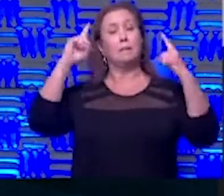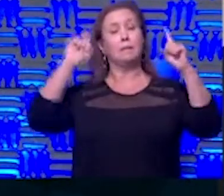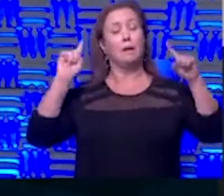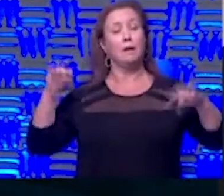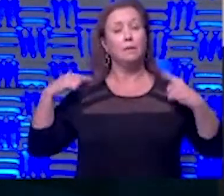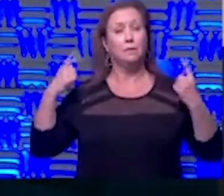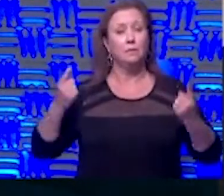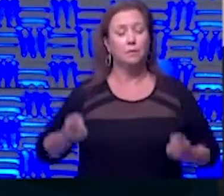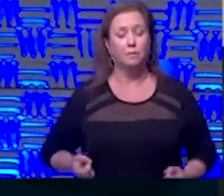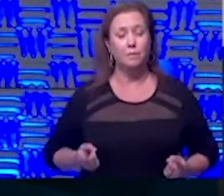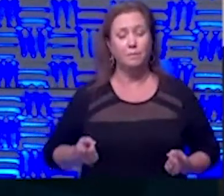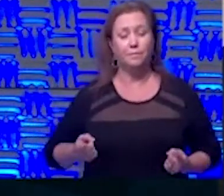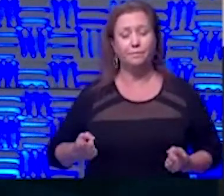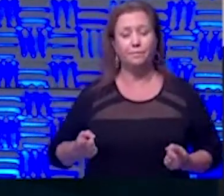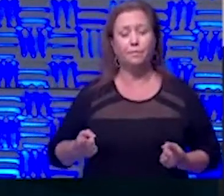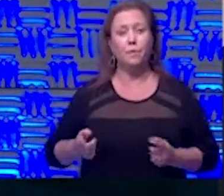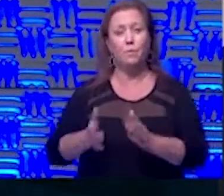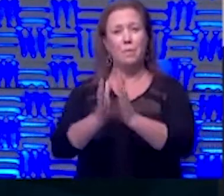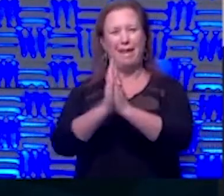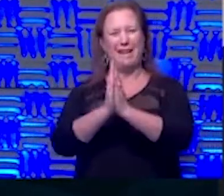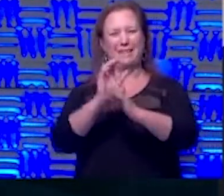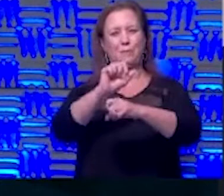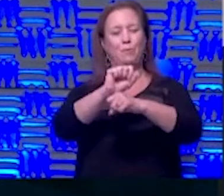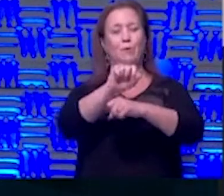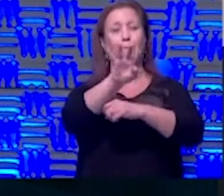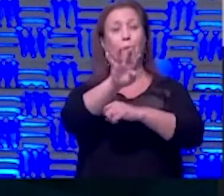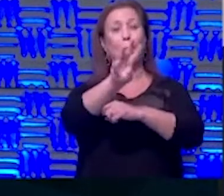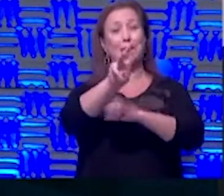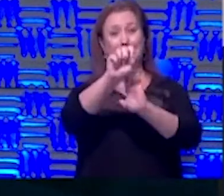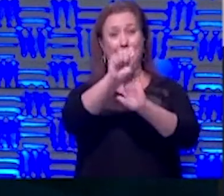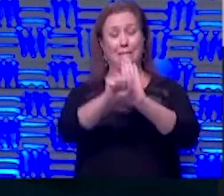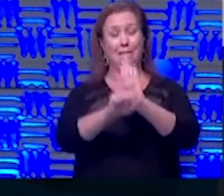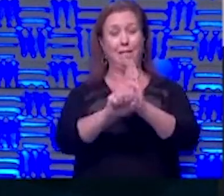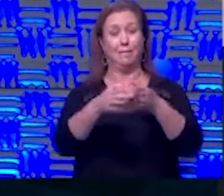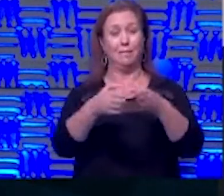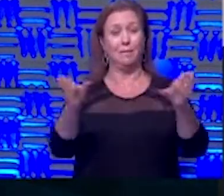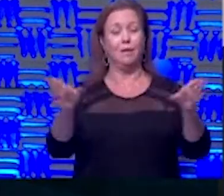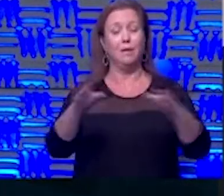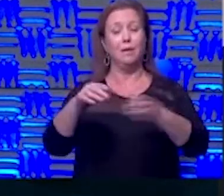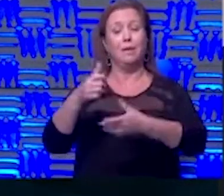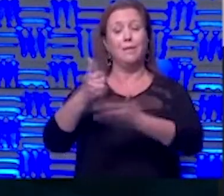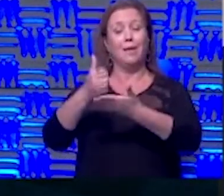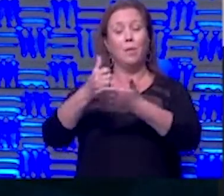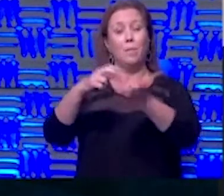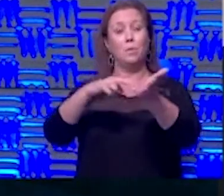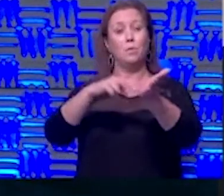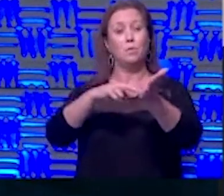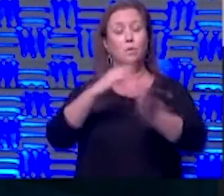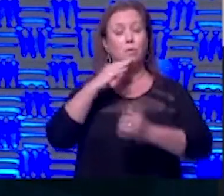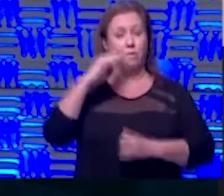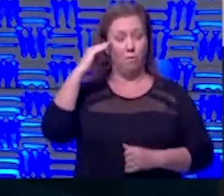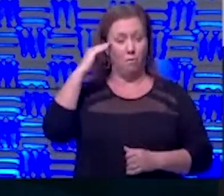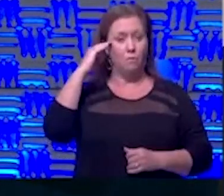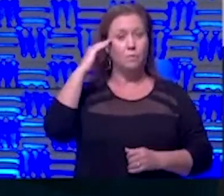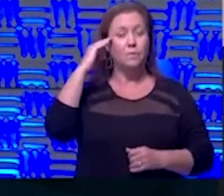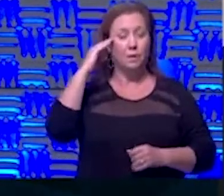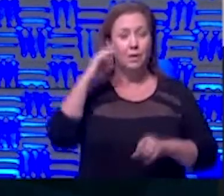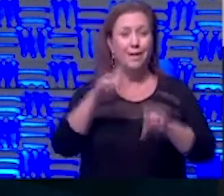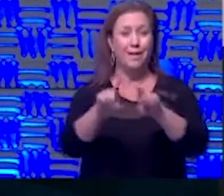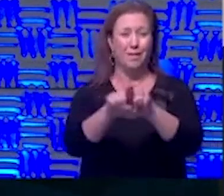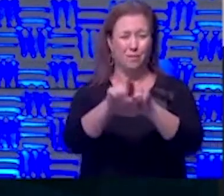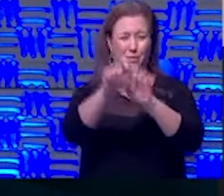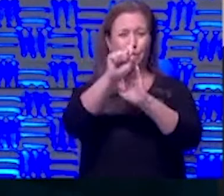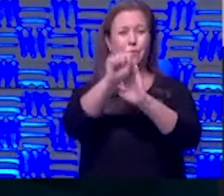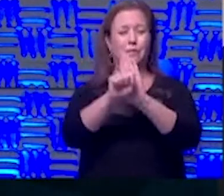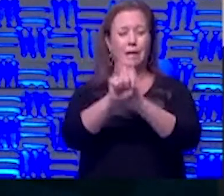we've been asked to work in 46 states to help nursing homes as well as state veterans